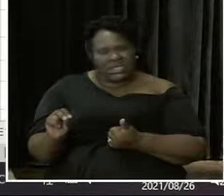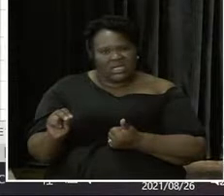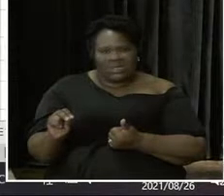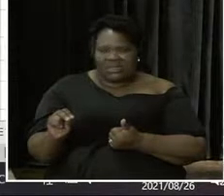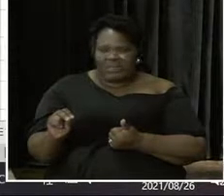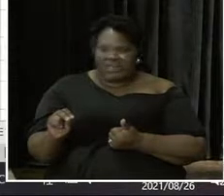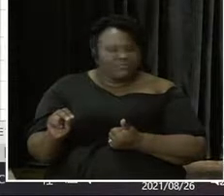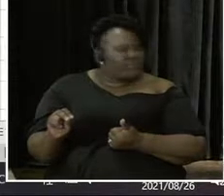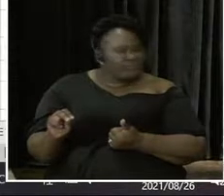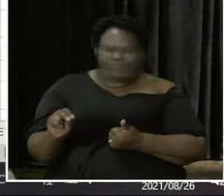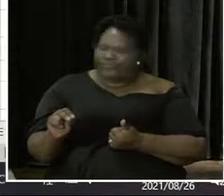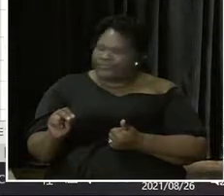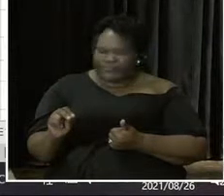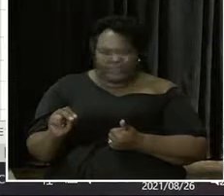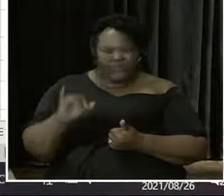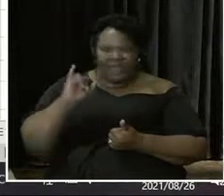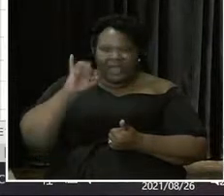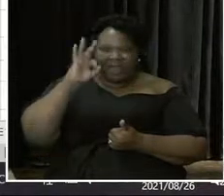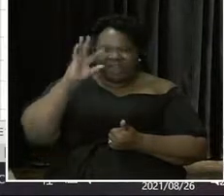the reference back.